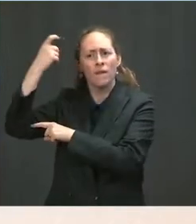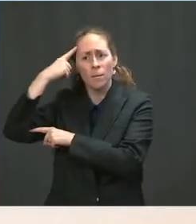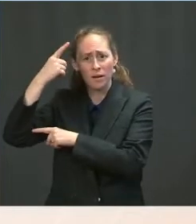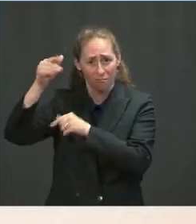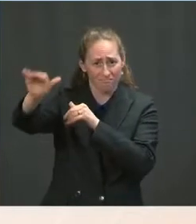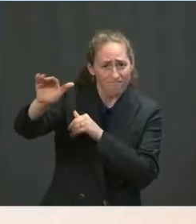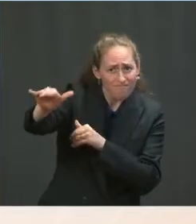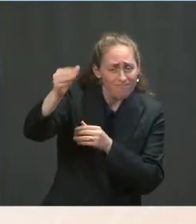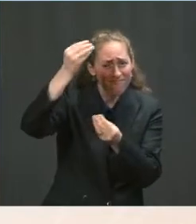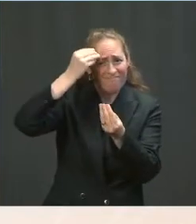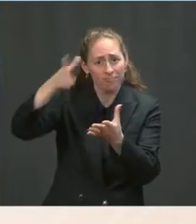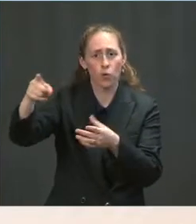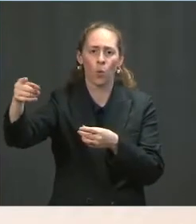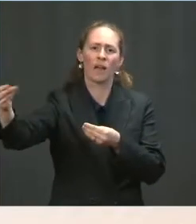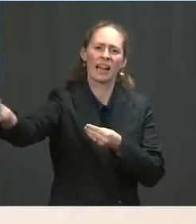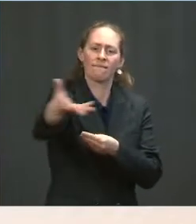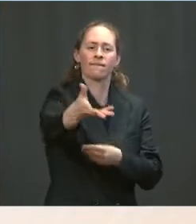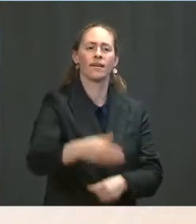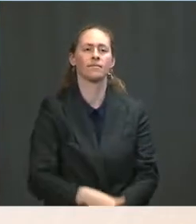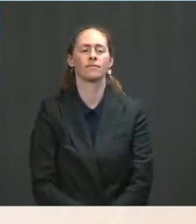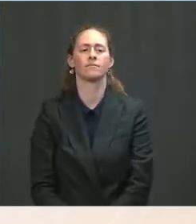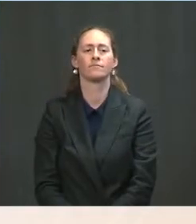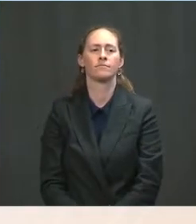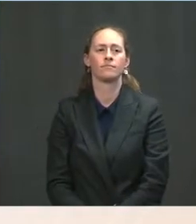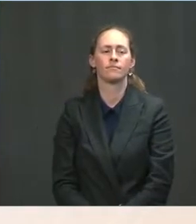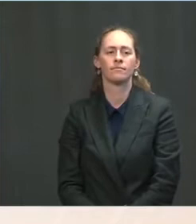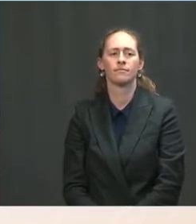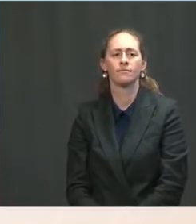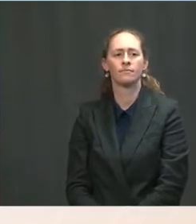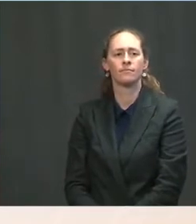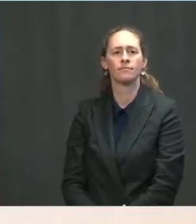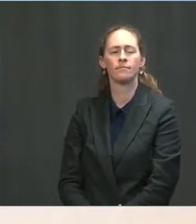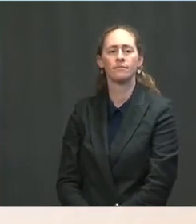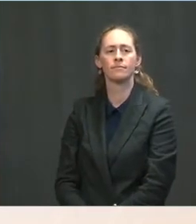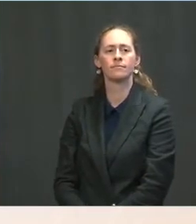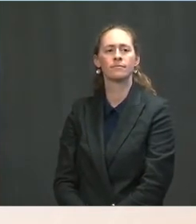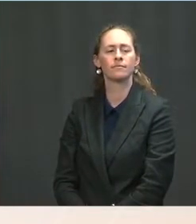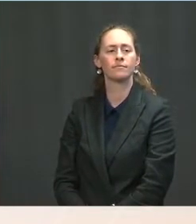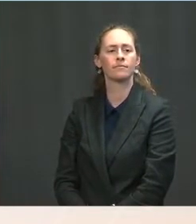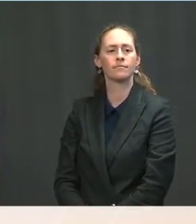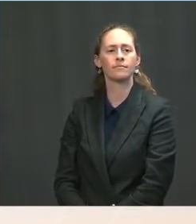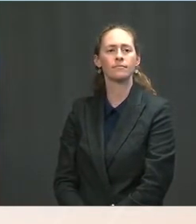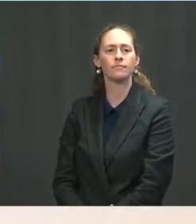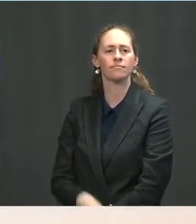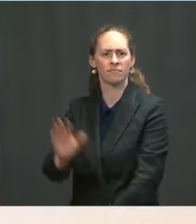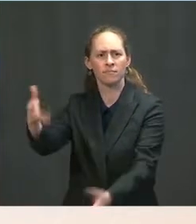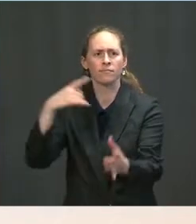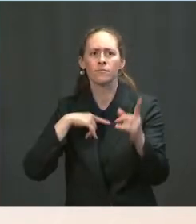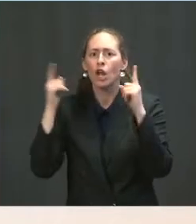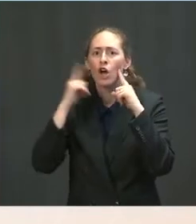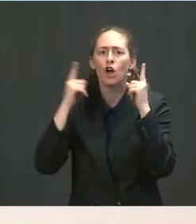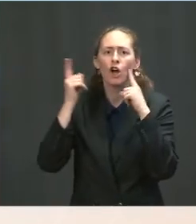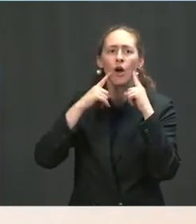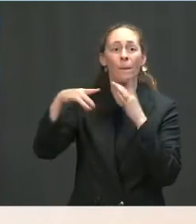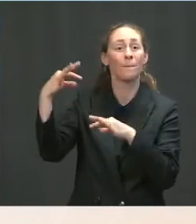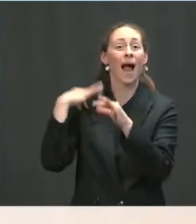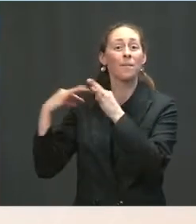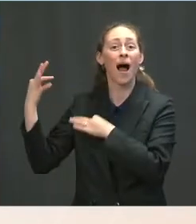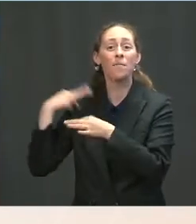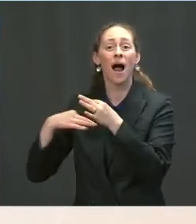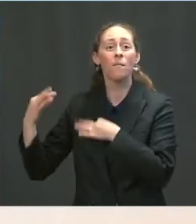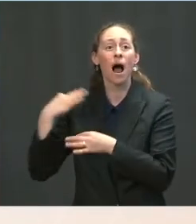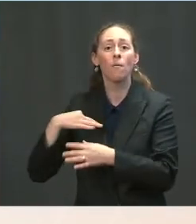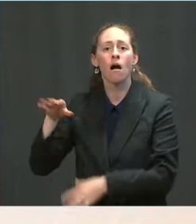think people are applying. We've heard tens of thousands of people have applied. Yeah. They're just waiting for the funds to be dispersed. Yeah, I hear you, and that's why